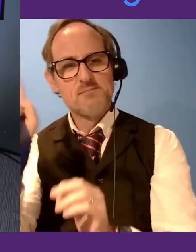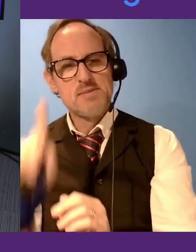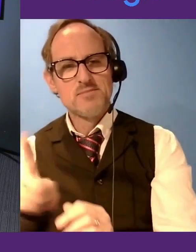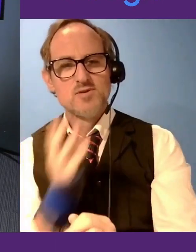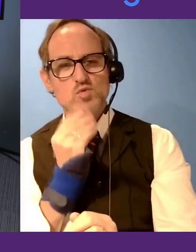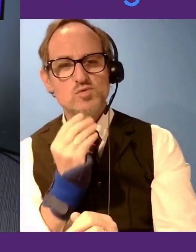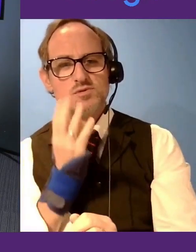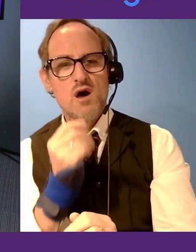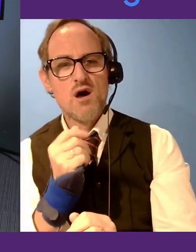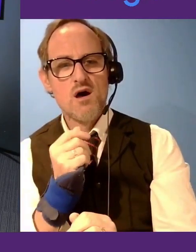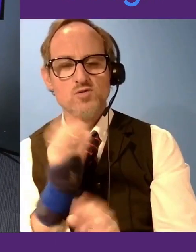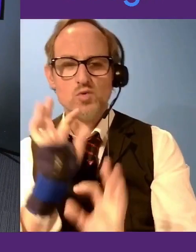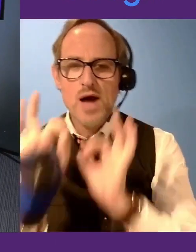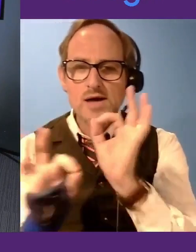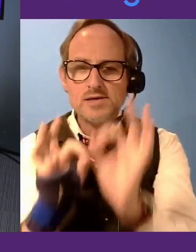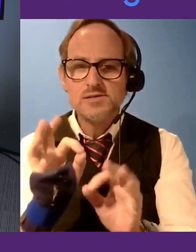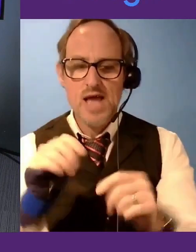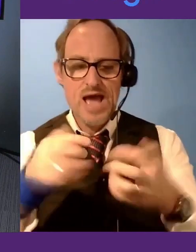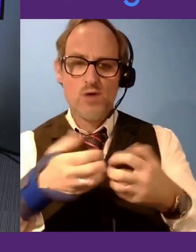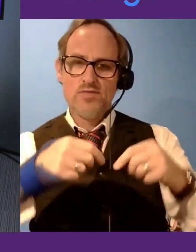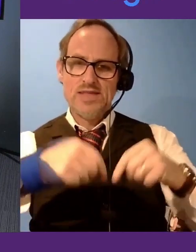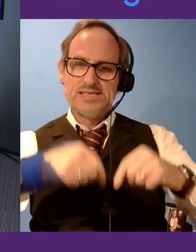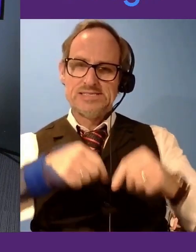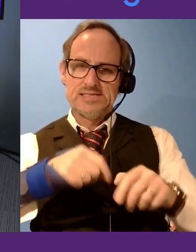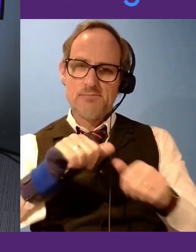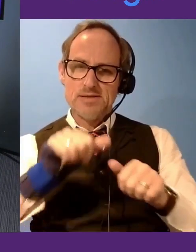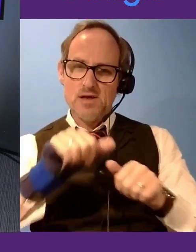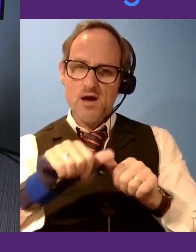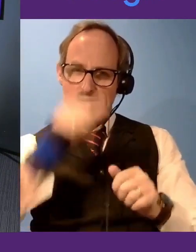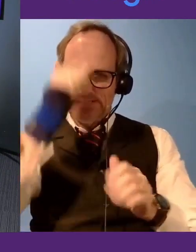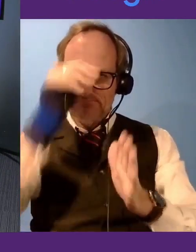everybody? Rather than saying it may be technically